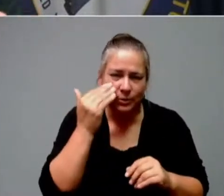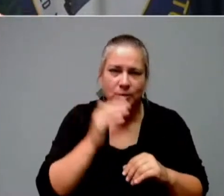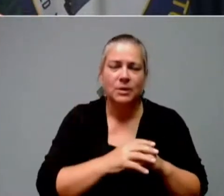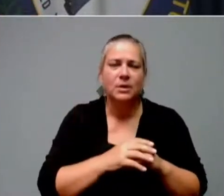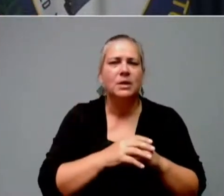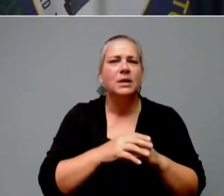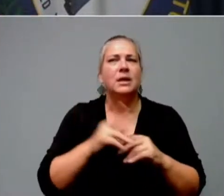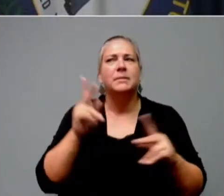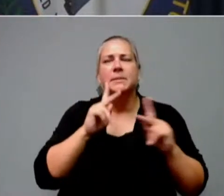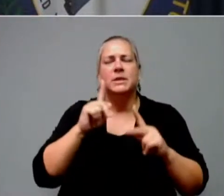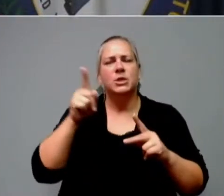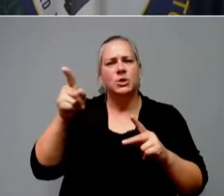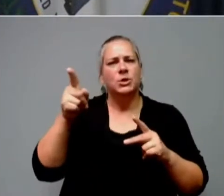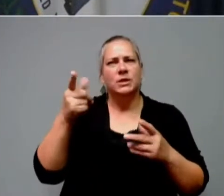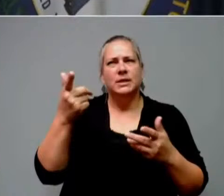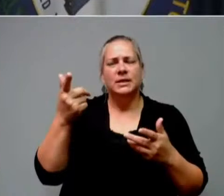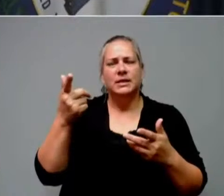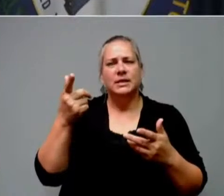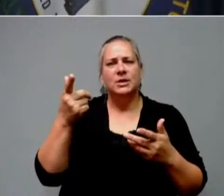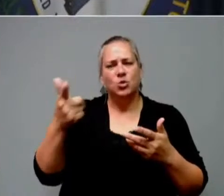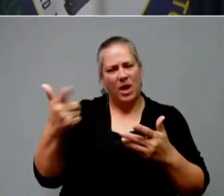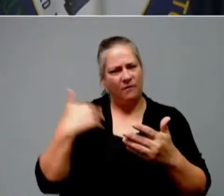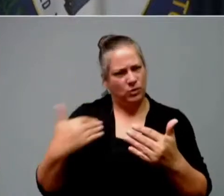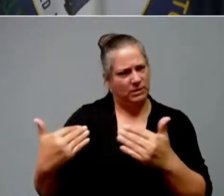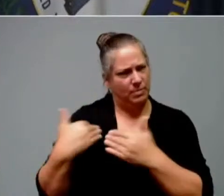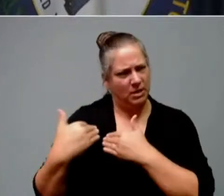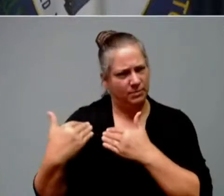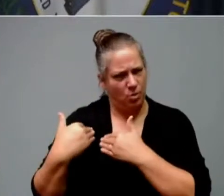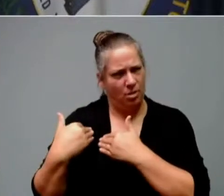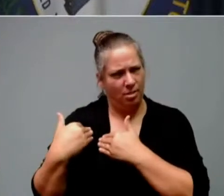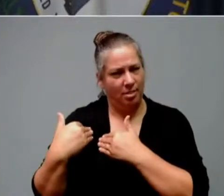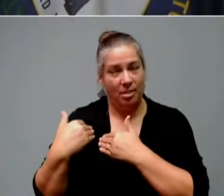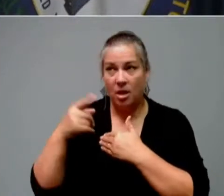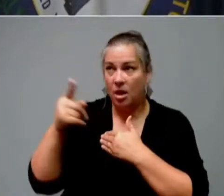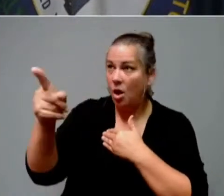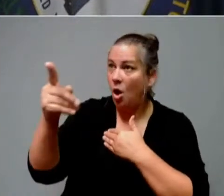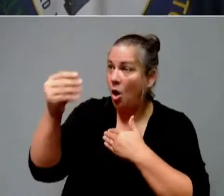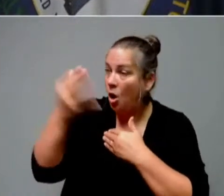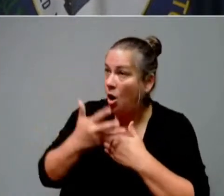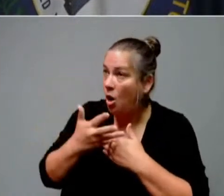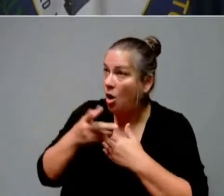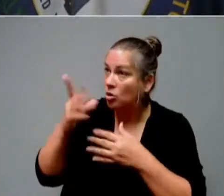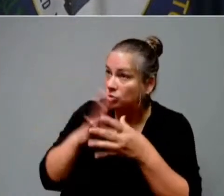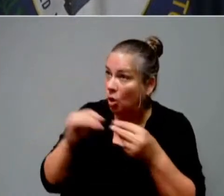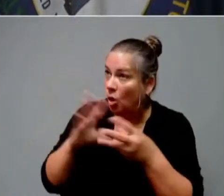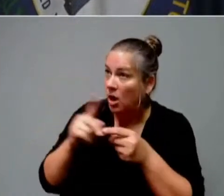lies and falsehoods that we want to believe that aren't true, there